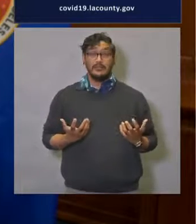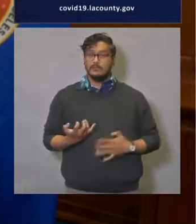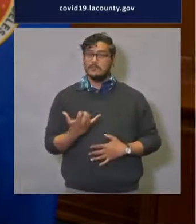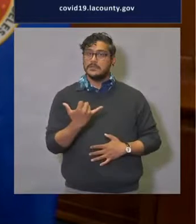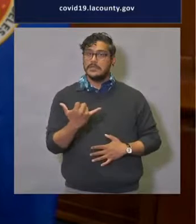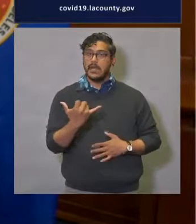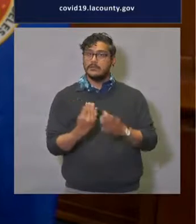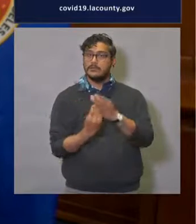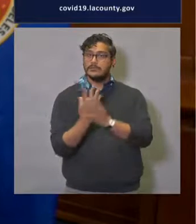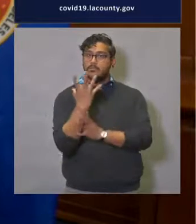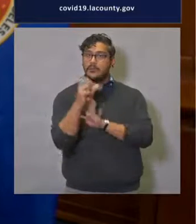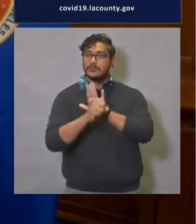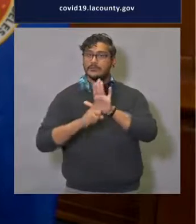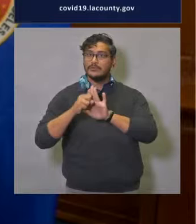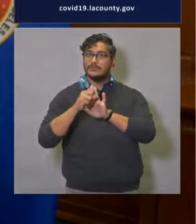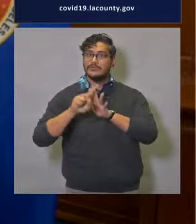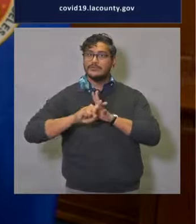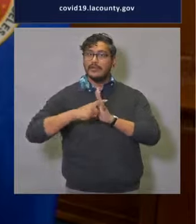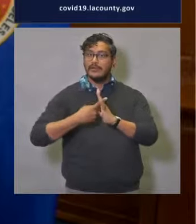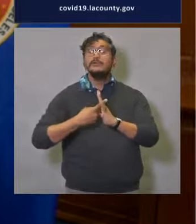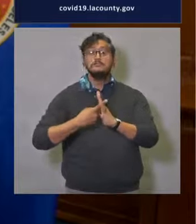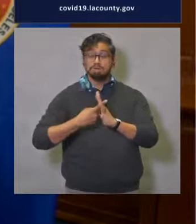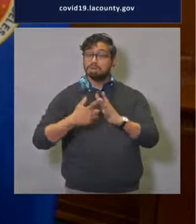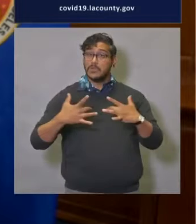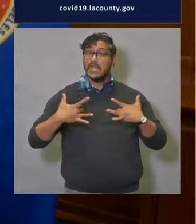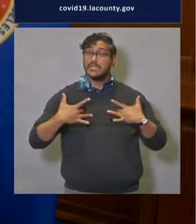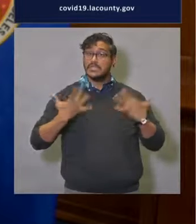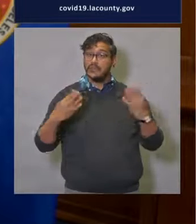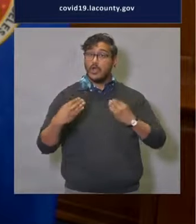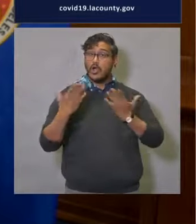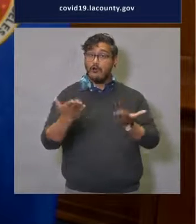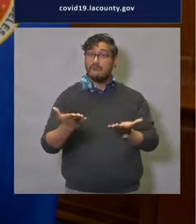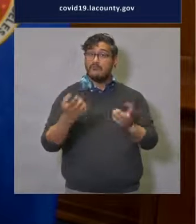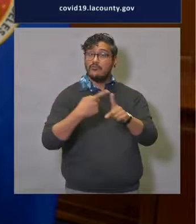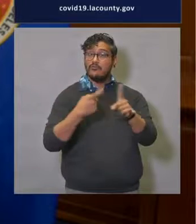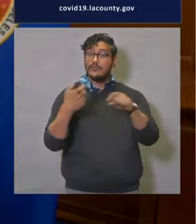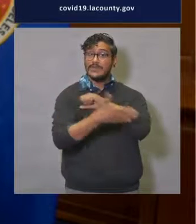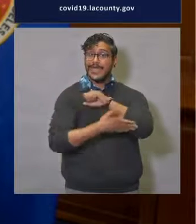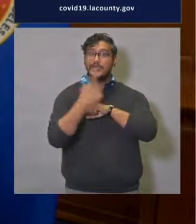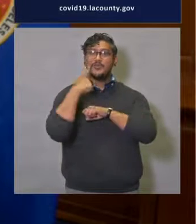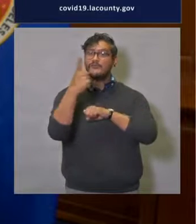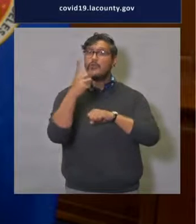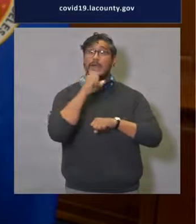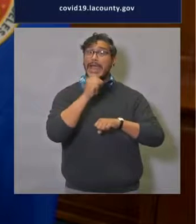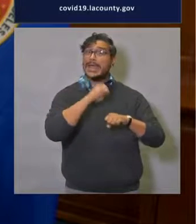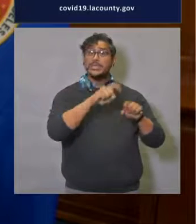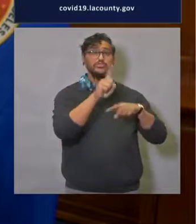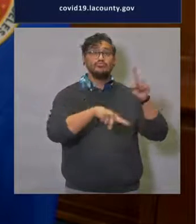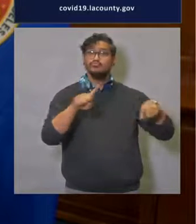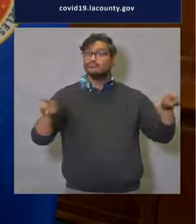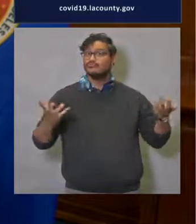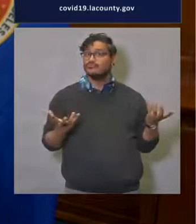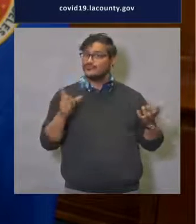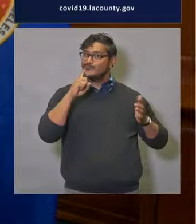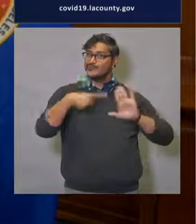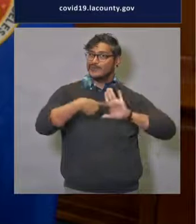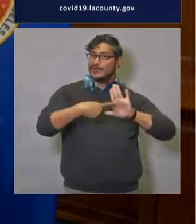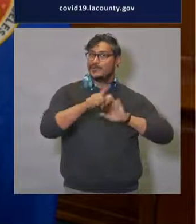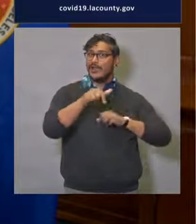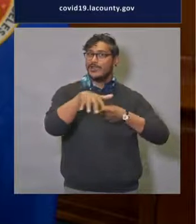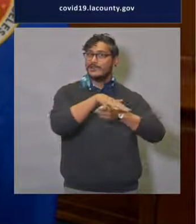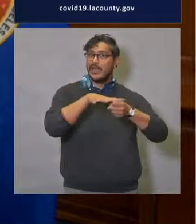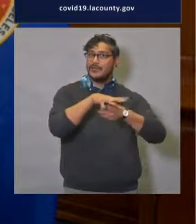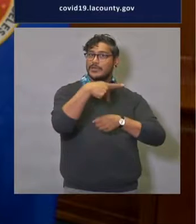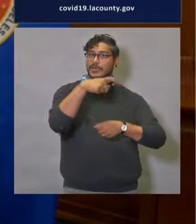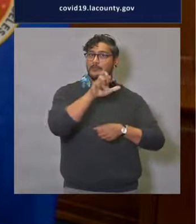spring season, and there are activities offered by the county for people of all ages. For instance, the LA County Department of Parks